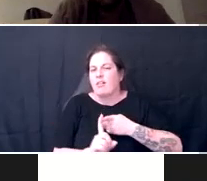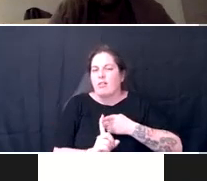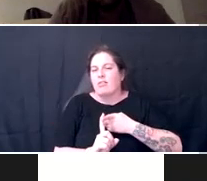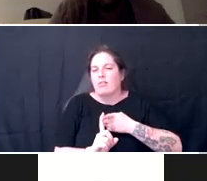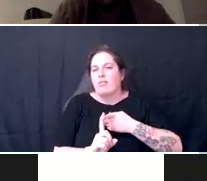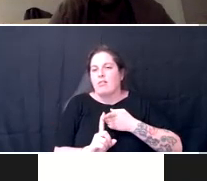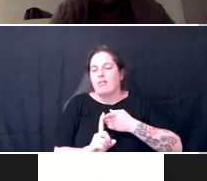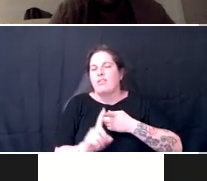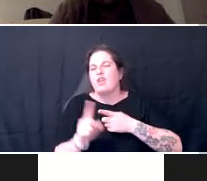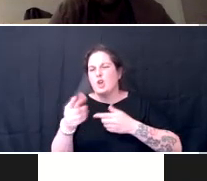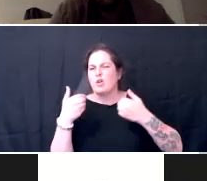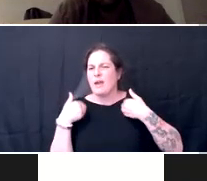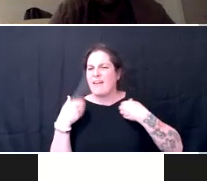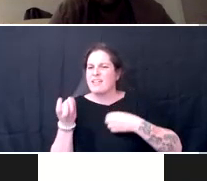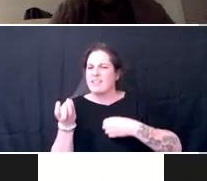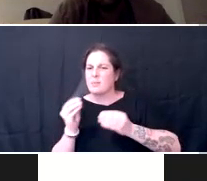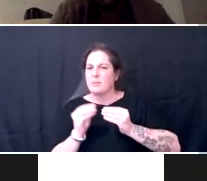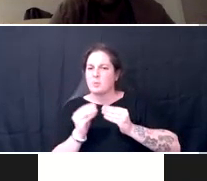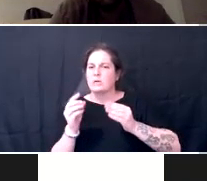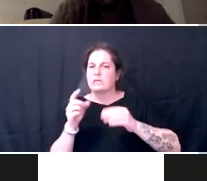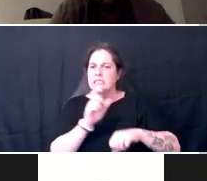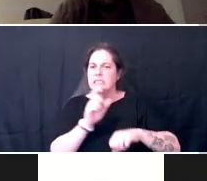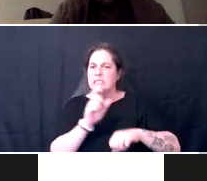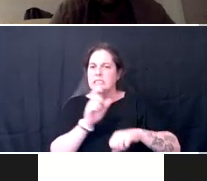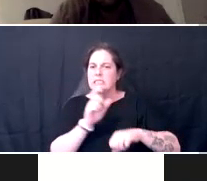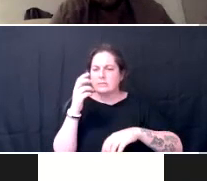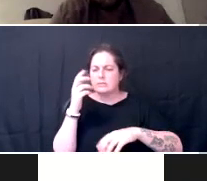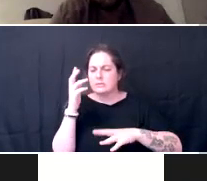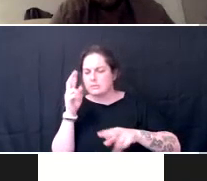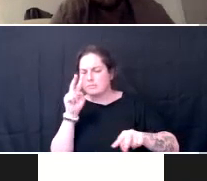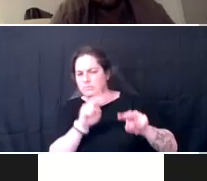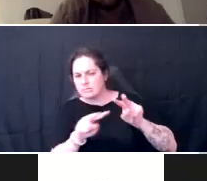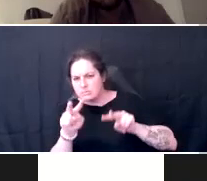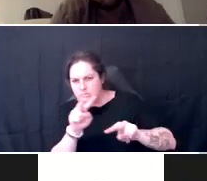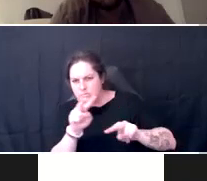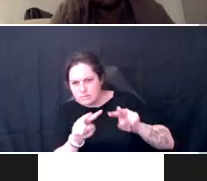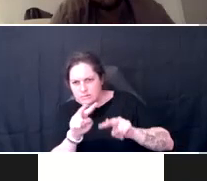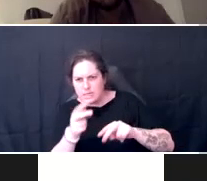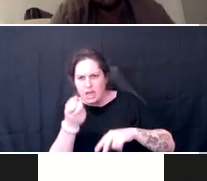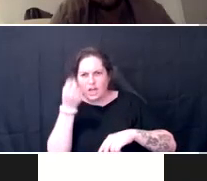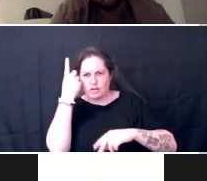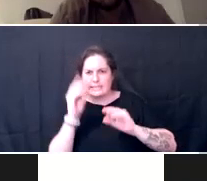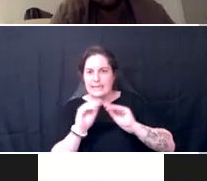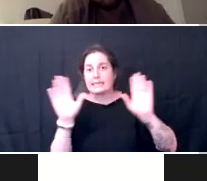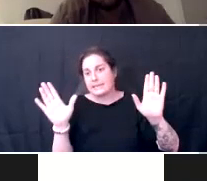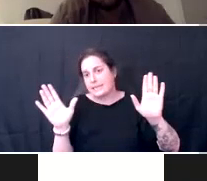you can have a little bit more time to digest that and ask questions if you need to, since,